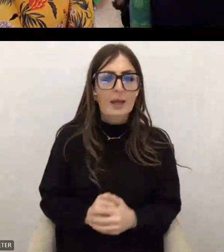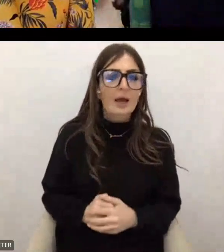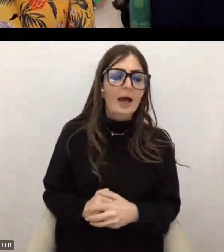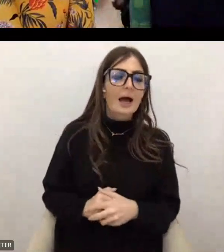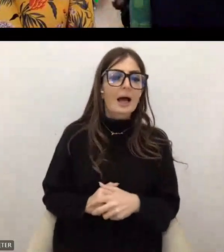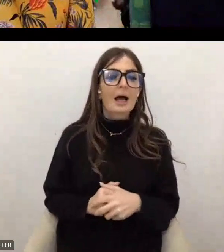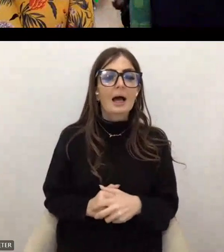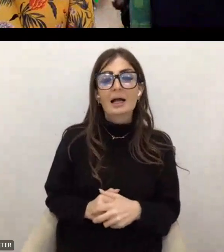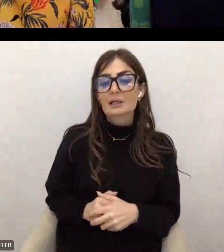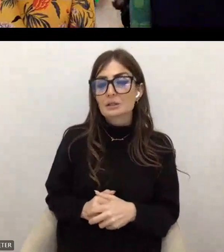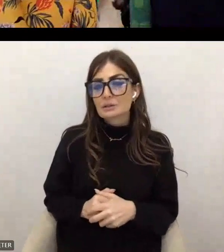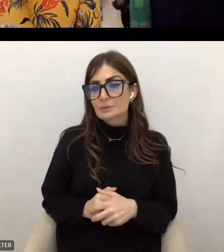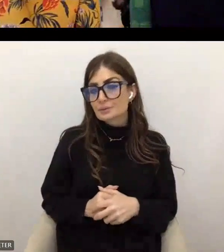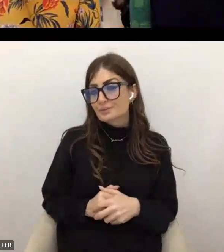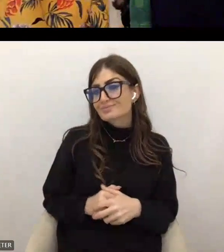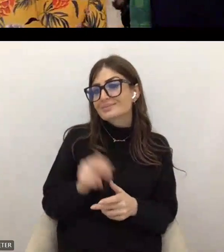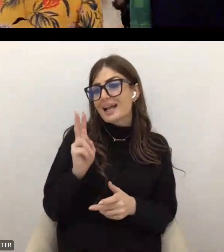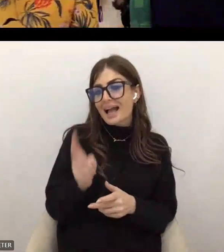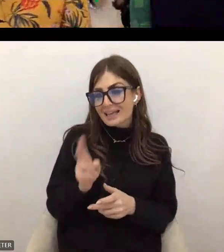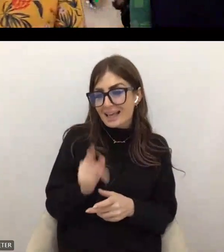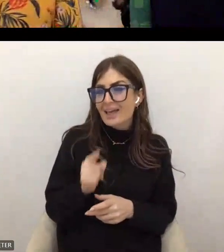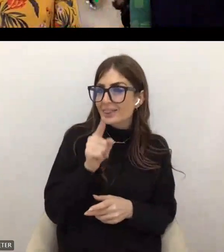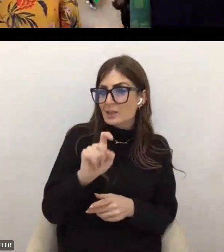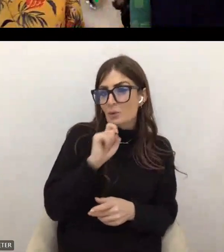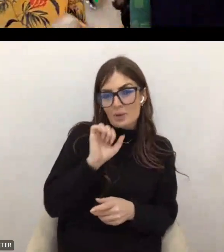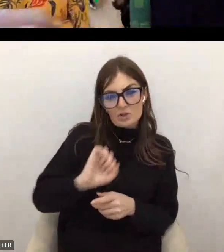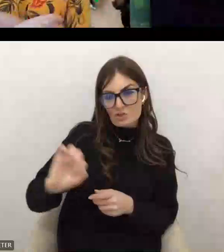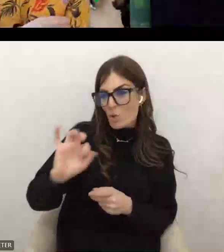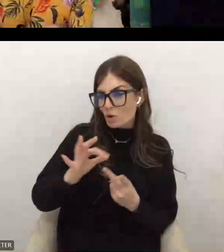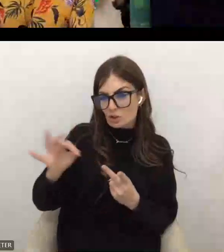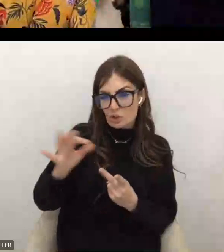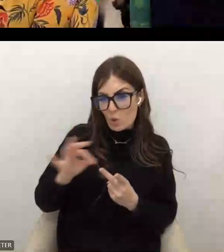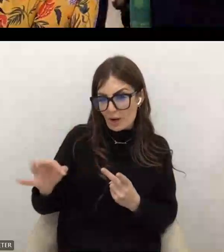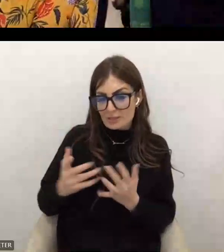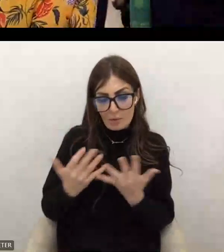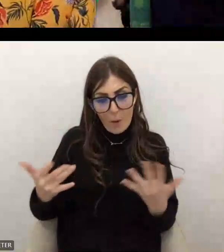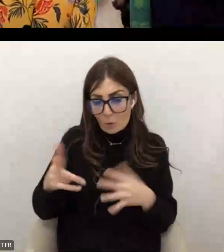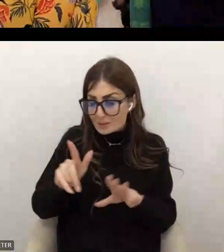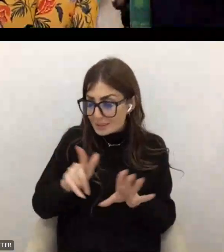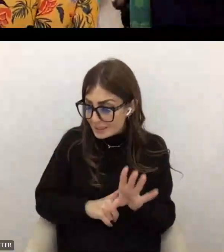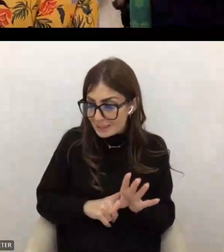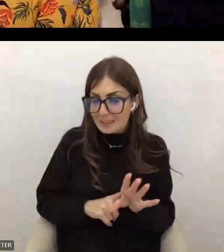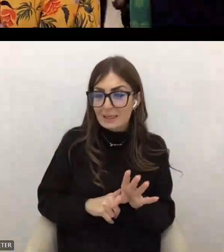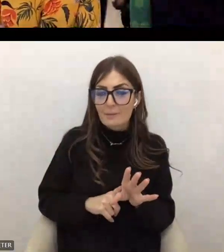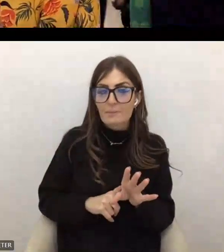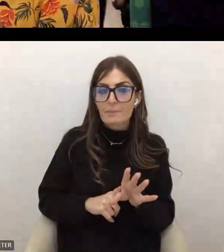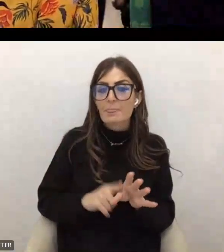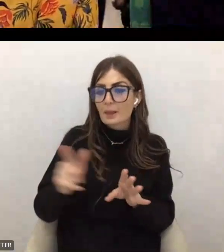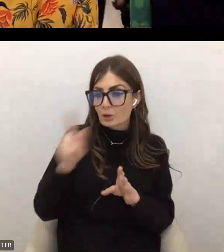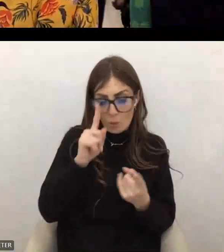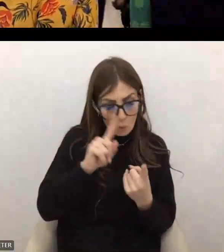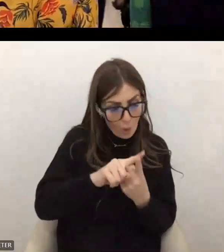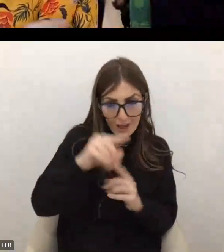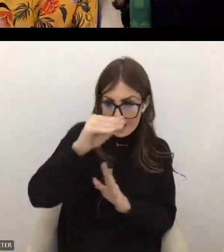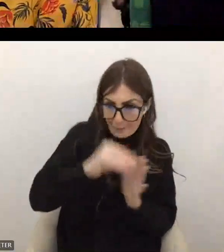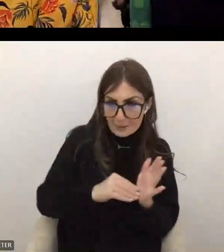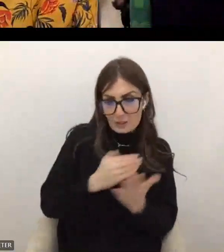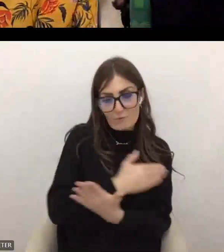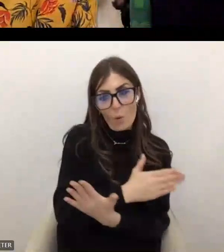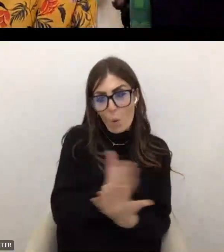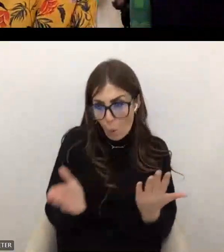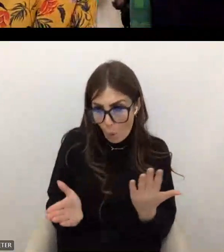Again, this would be your choice. For multi-year, you could put one application in for